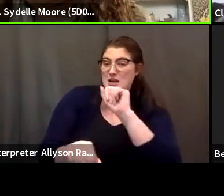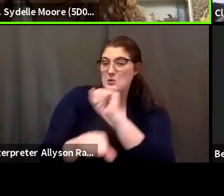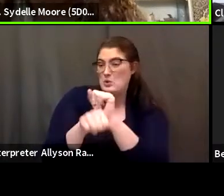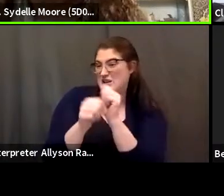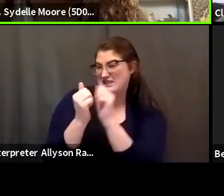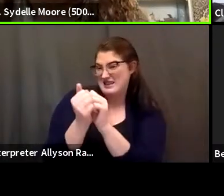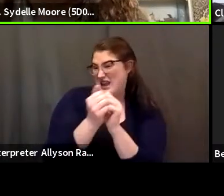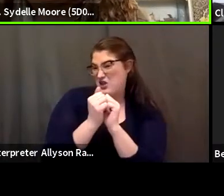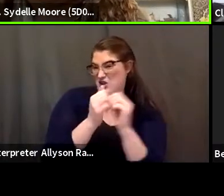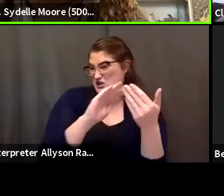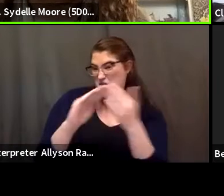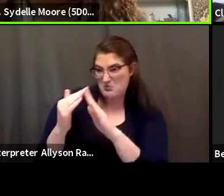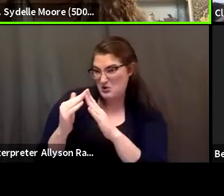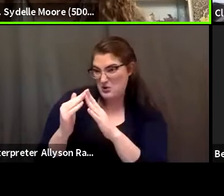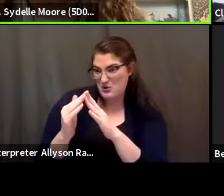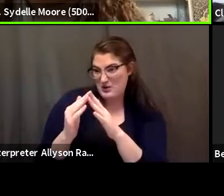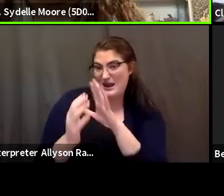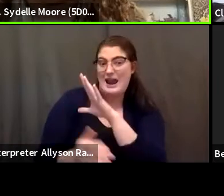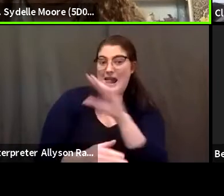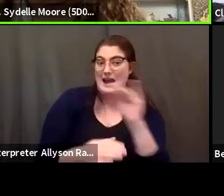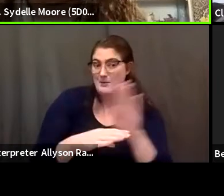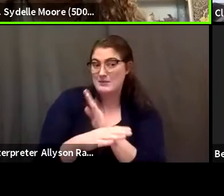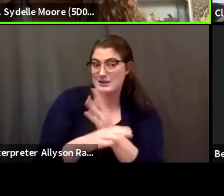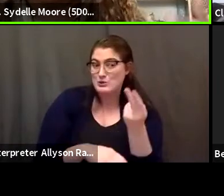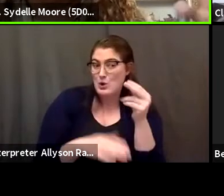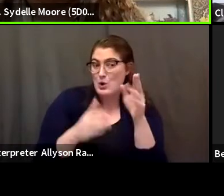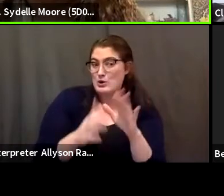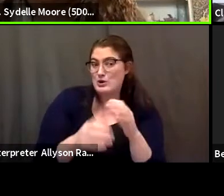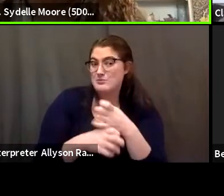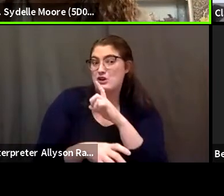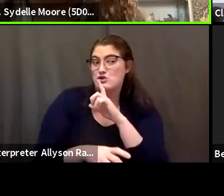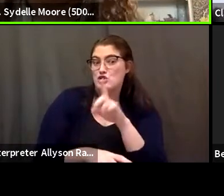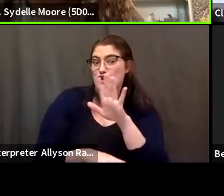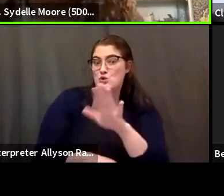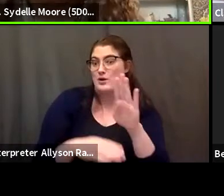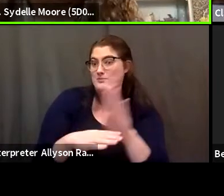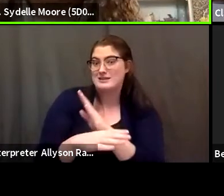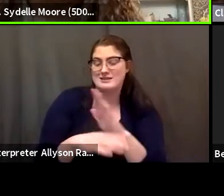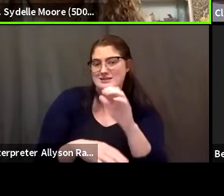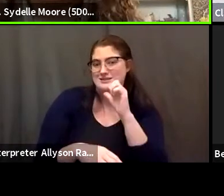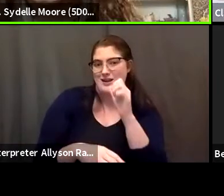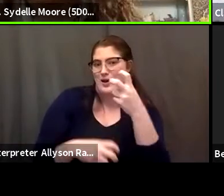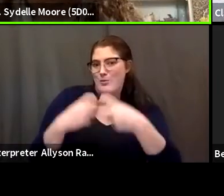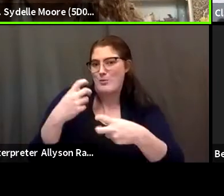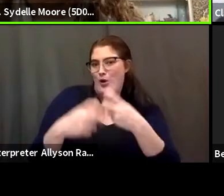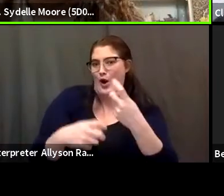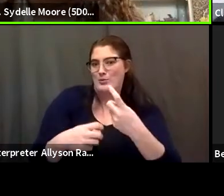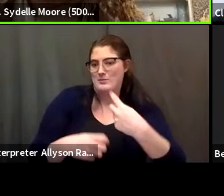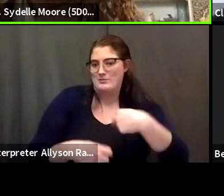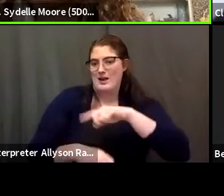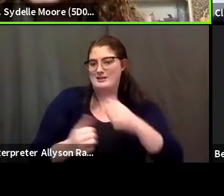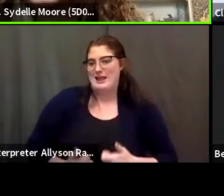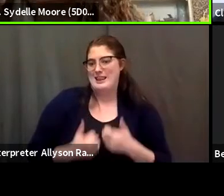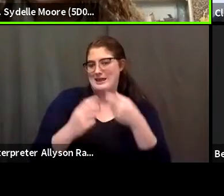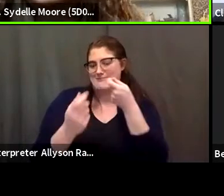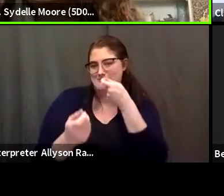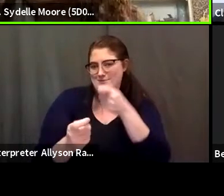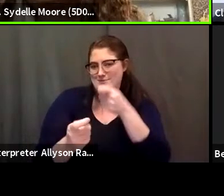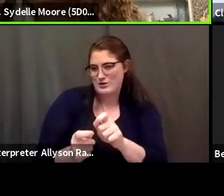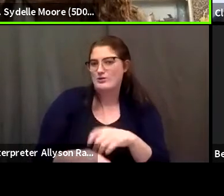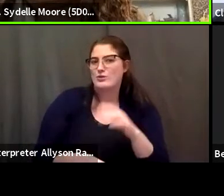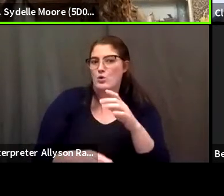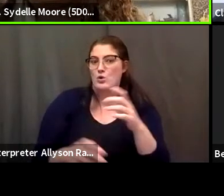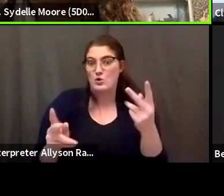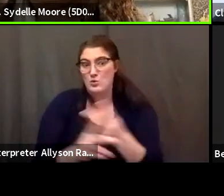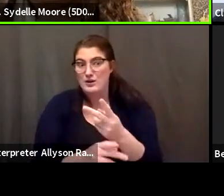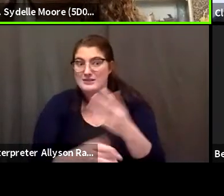community and as a business owner to make sure that your business isn't a nuisance to those of us who live nearby, or worse than that, a